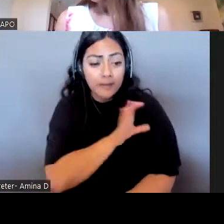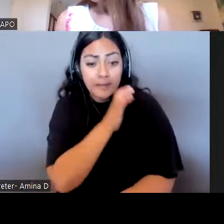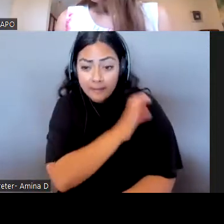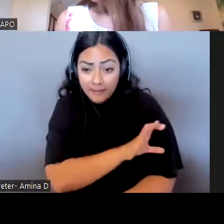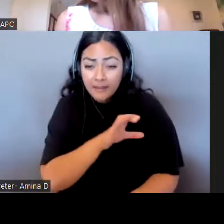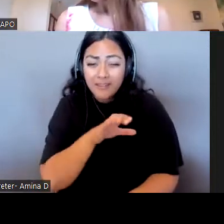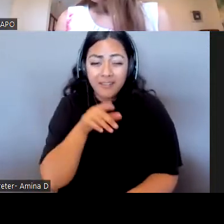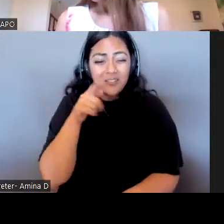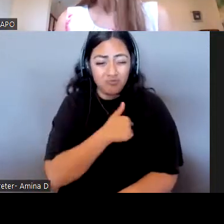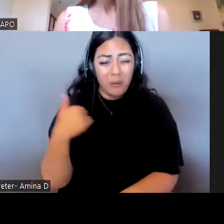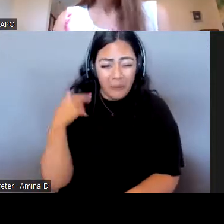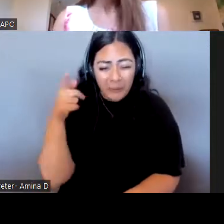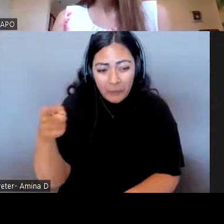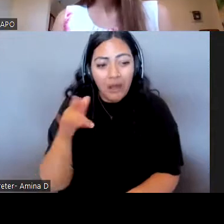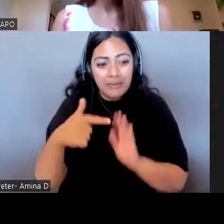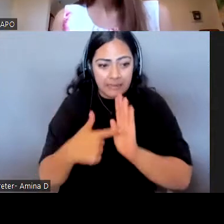help with some documents.